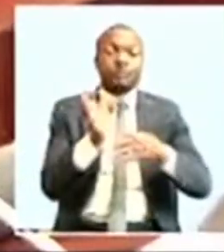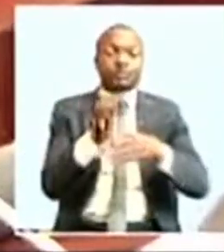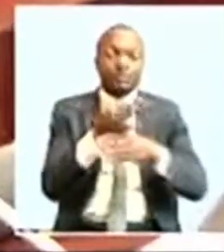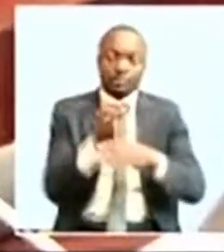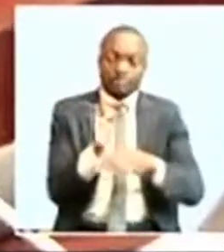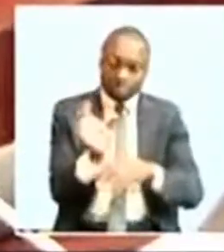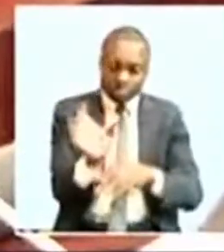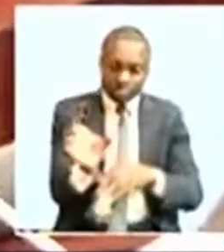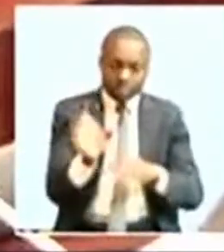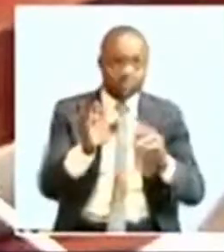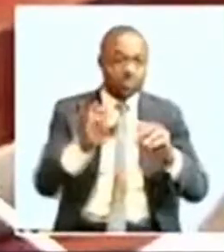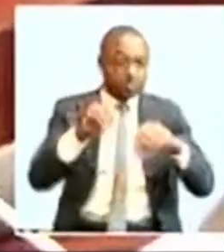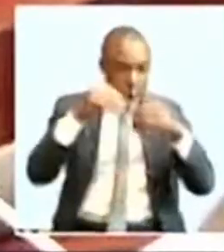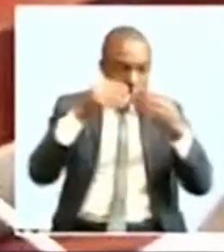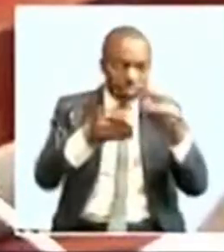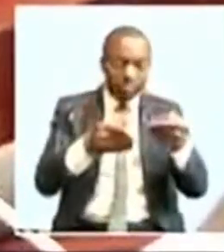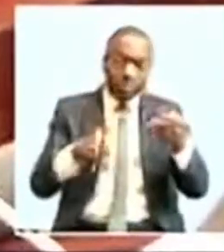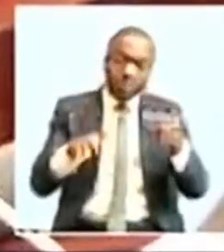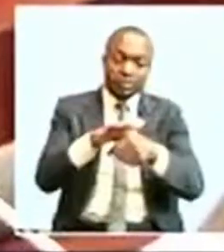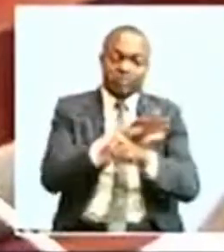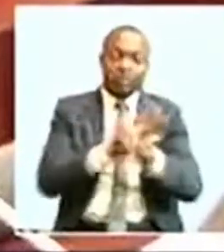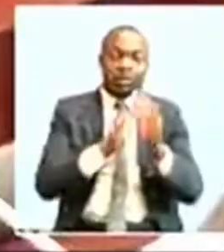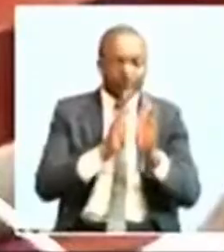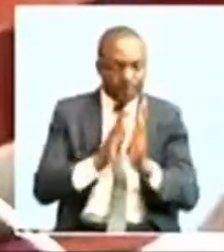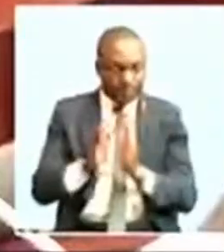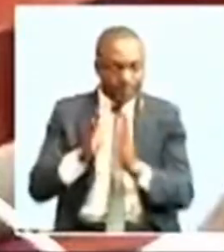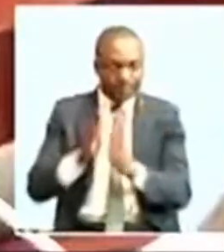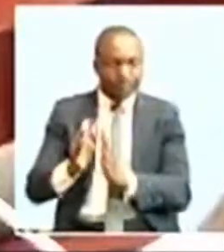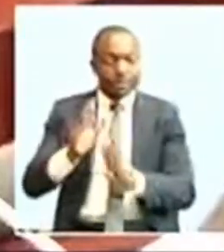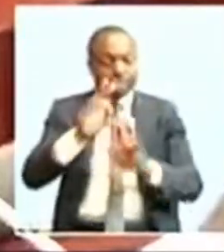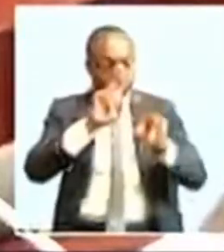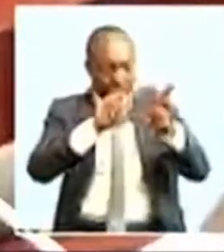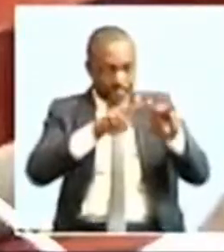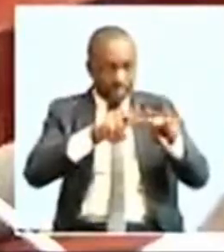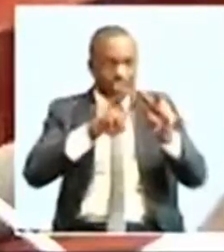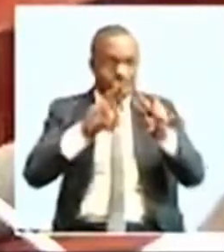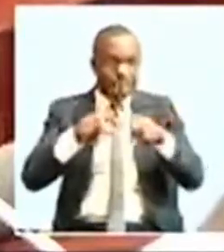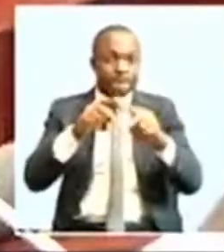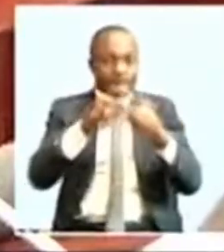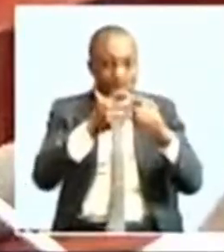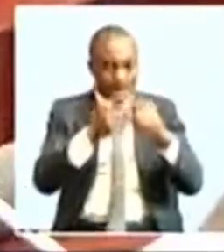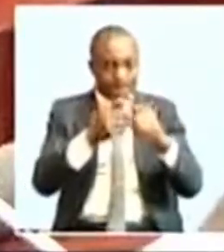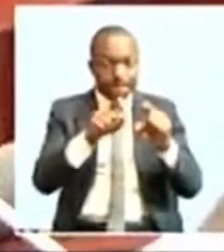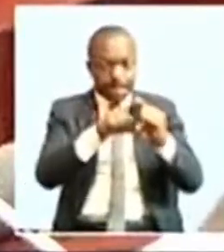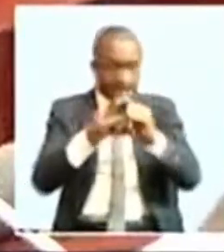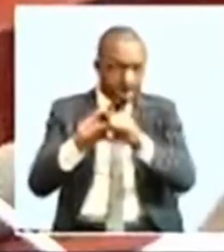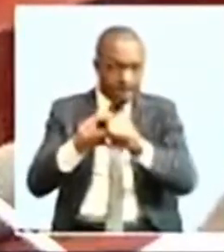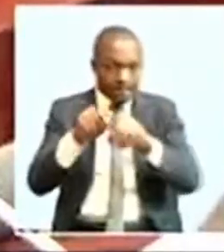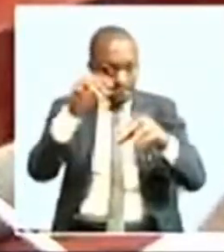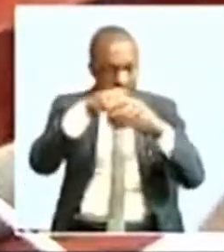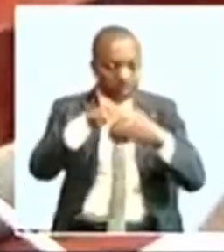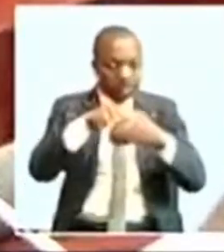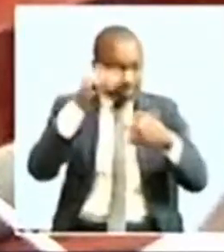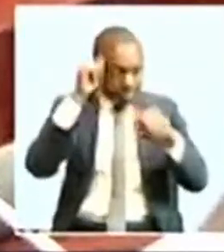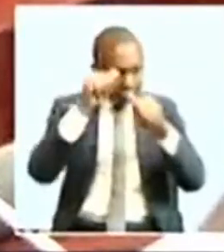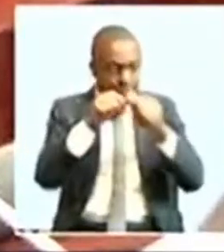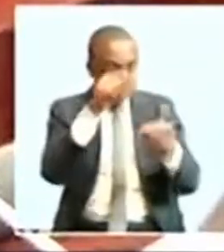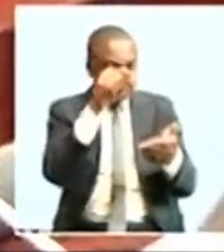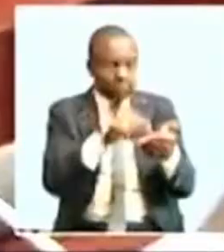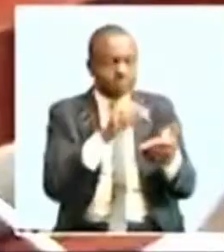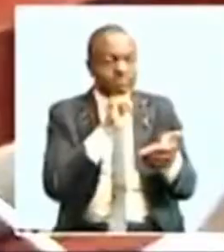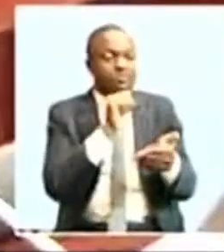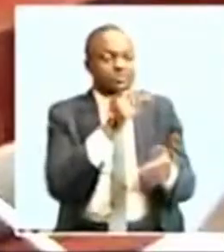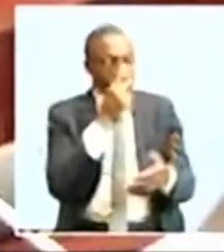to ensure that we put adequate mechanisms in place with regards to monitoring. And also within the trade agreement, it doesn't just look